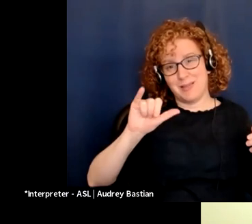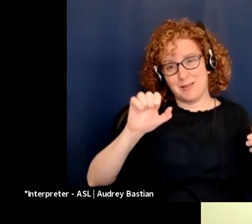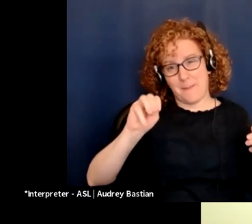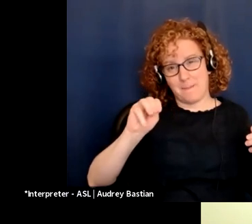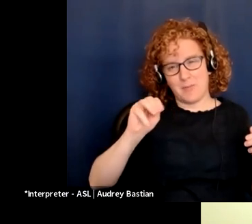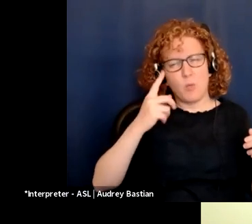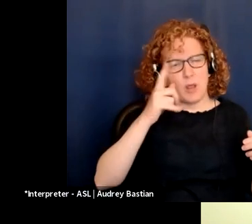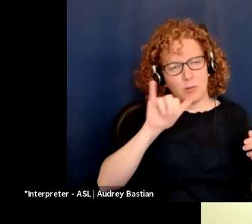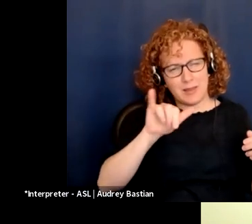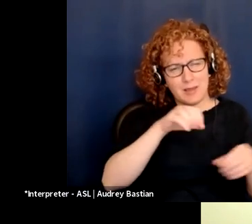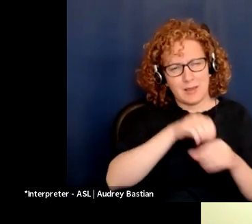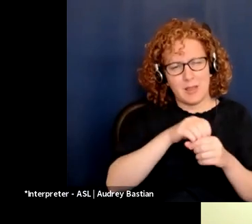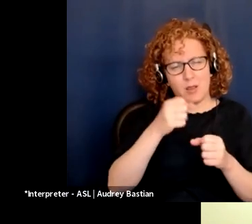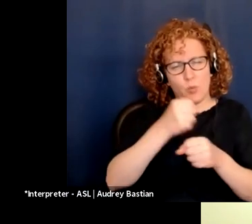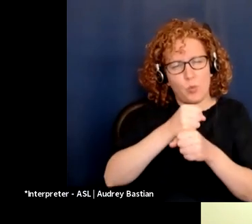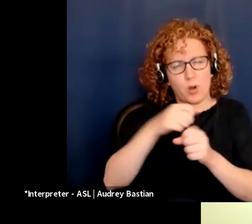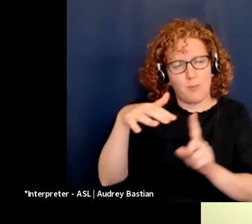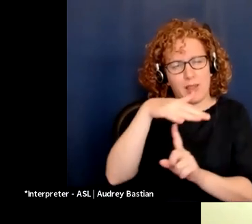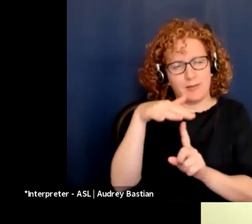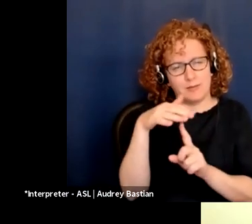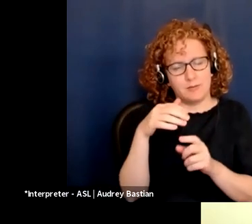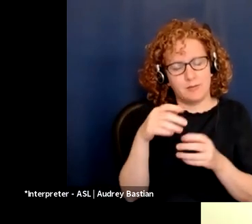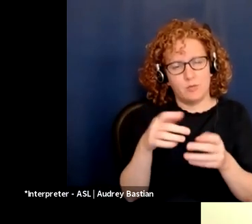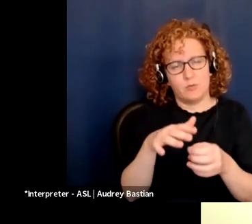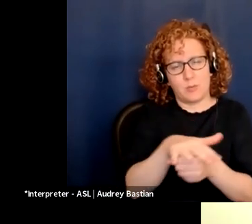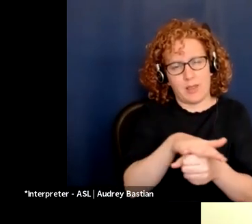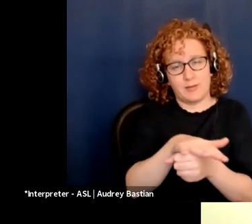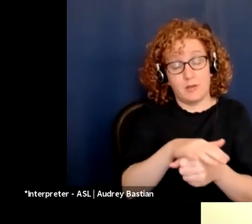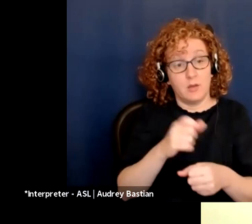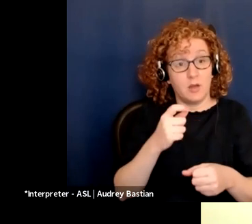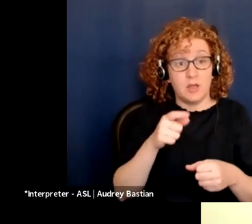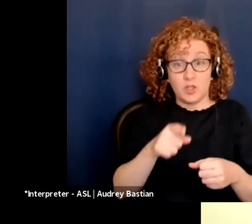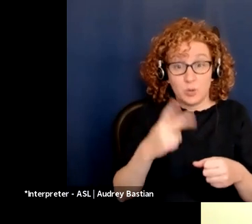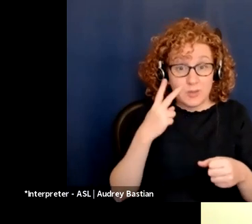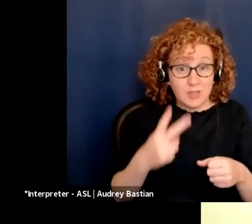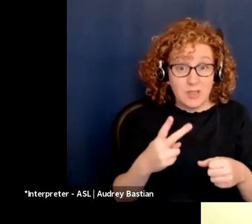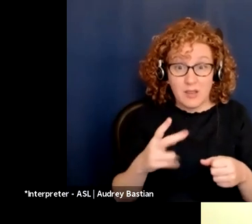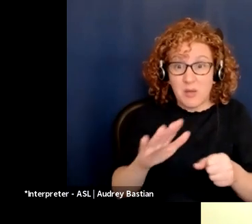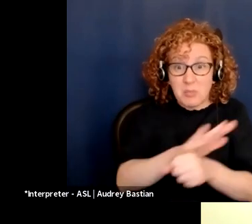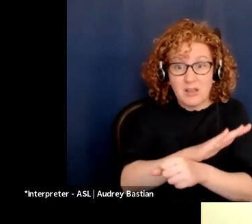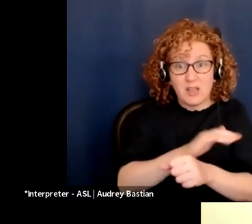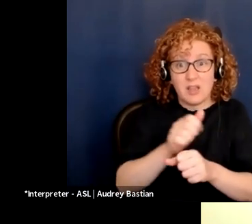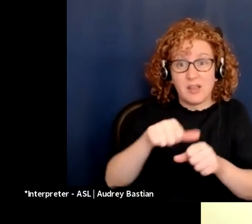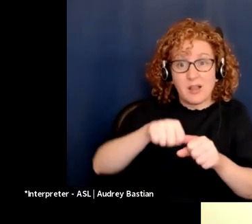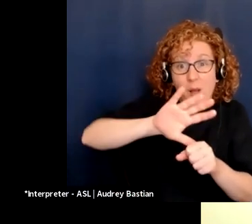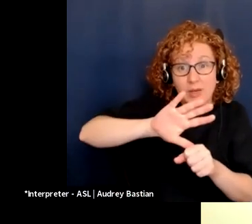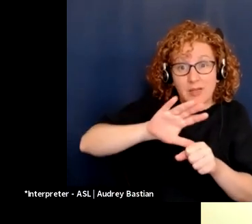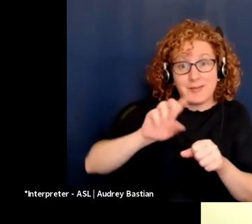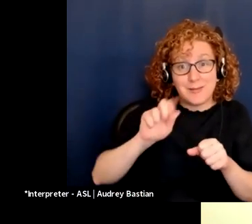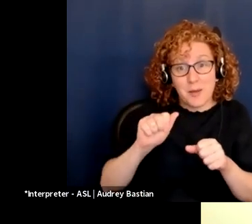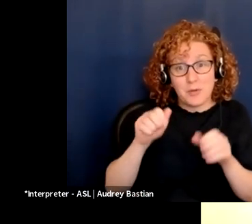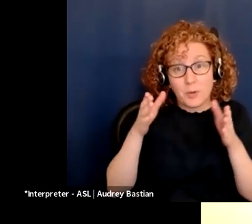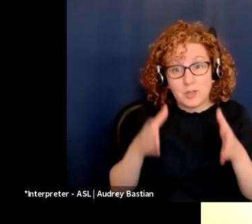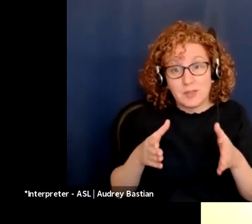workplace. So it's not just like, oh, did you see that completely incompetent disabled person?